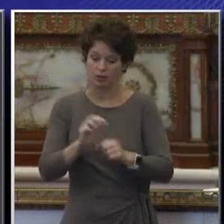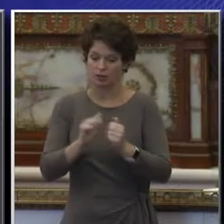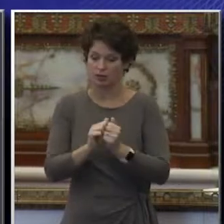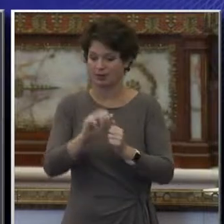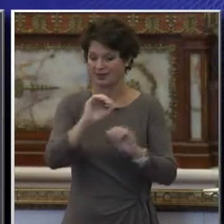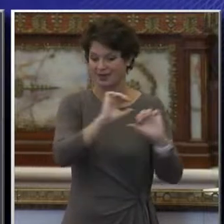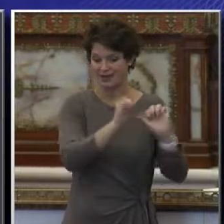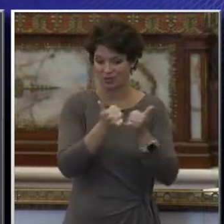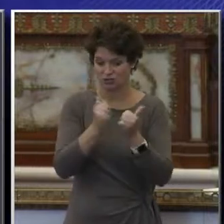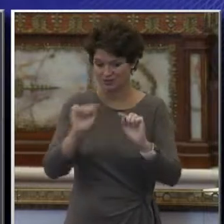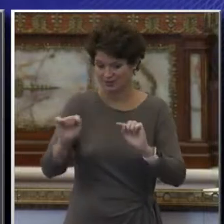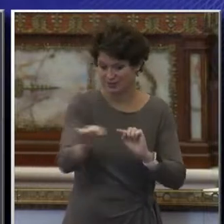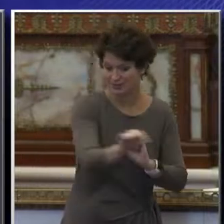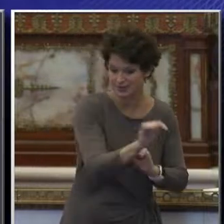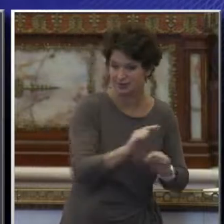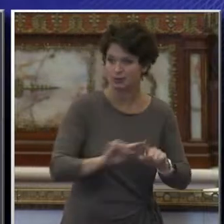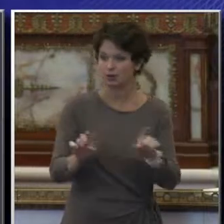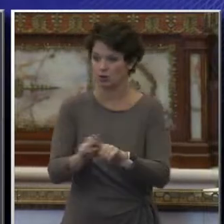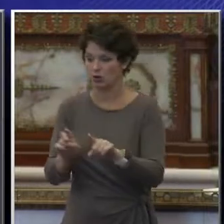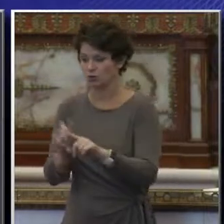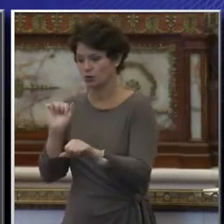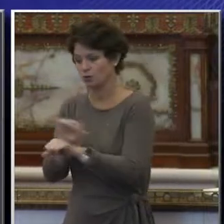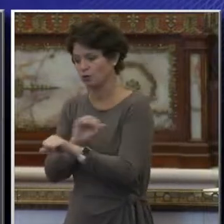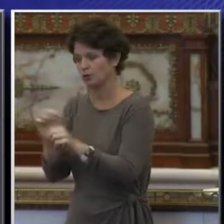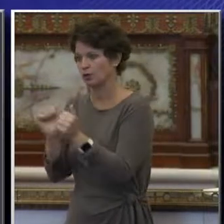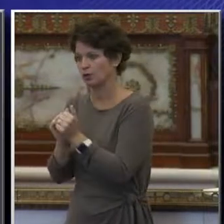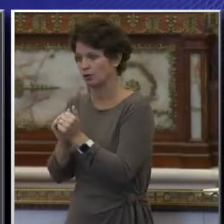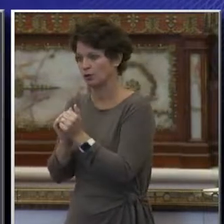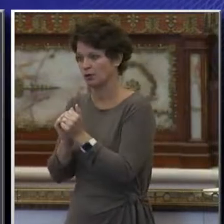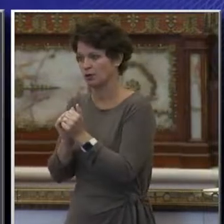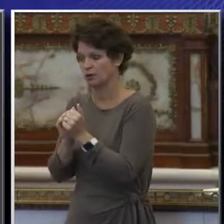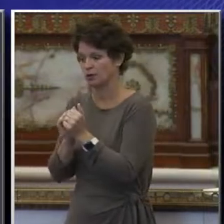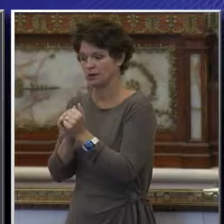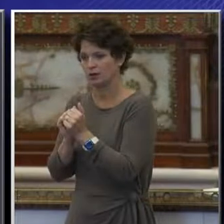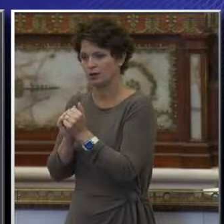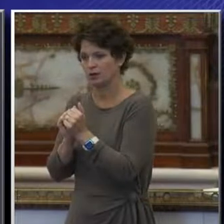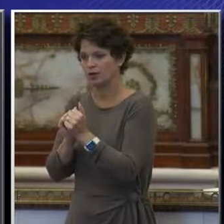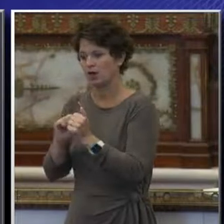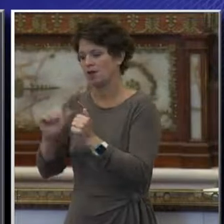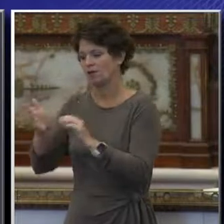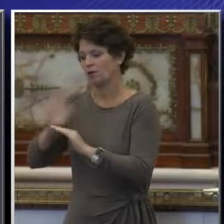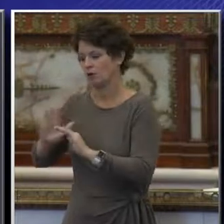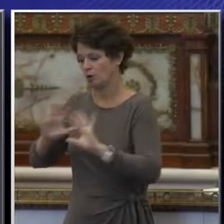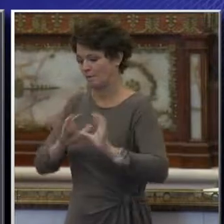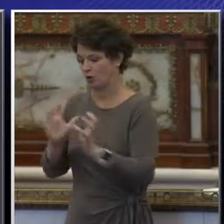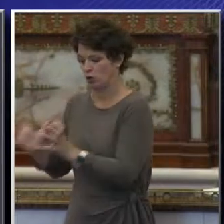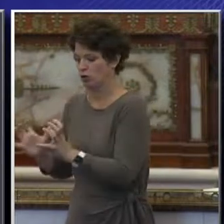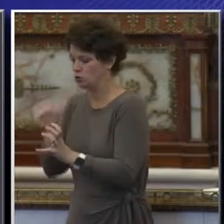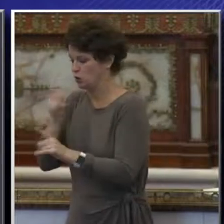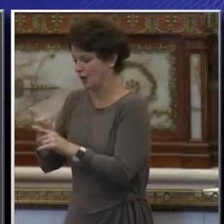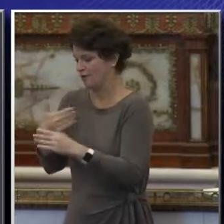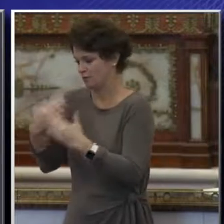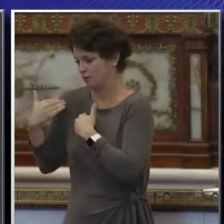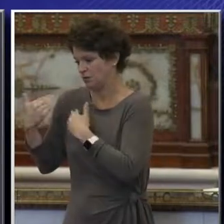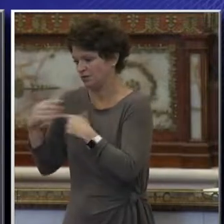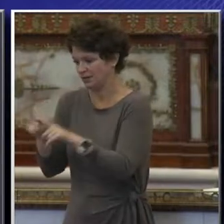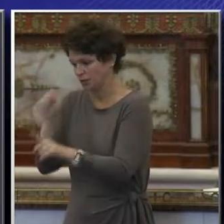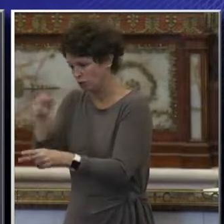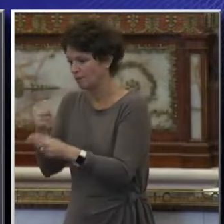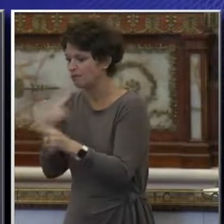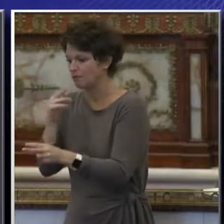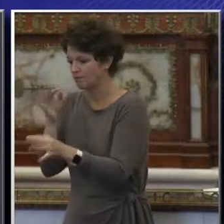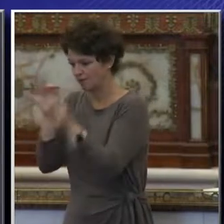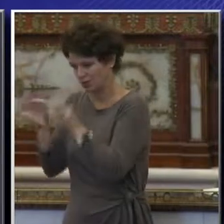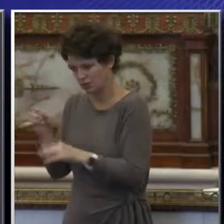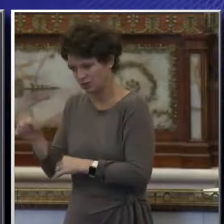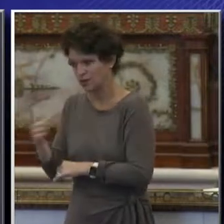agencies on, but also the former parties that have responsibilities, like you mentioned. So